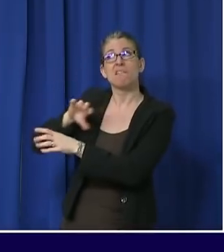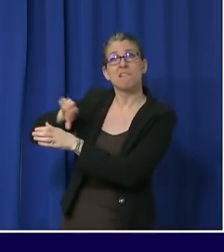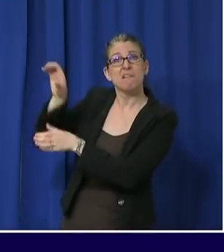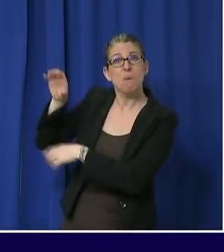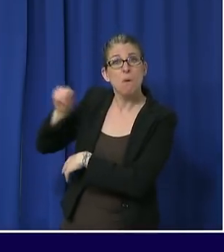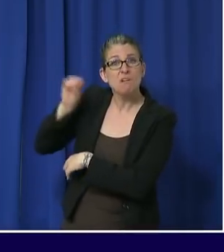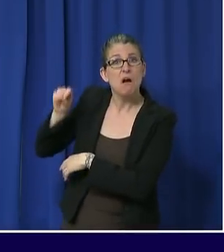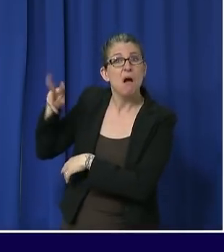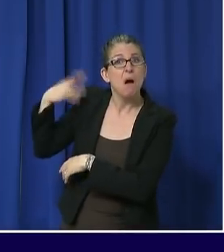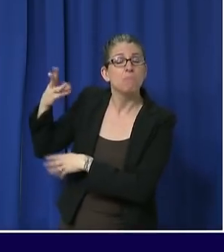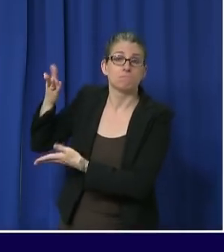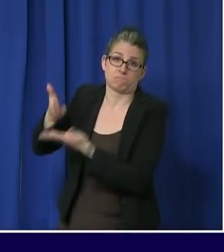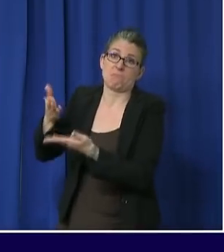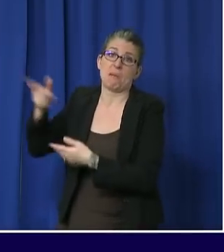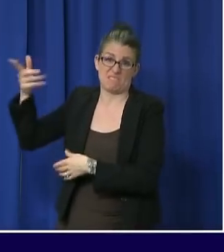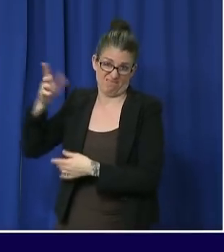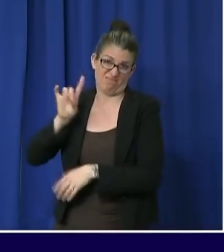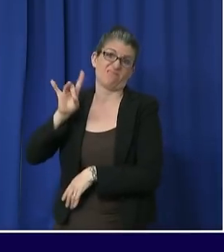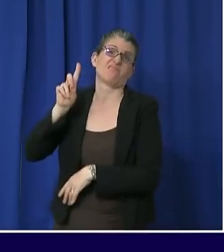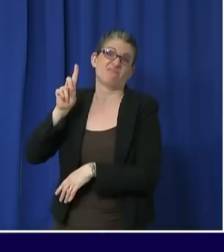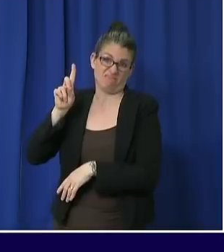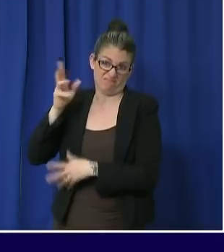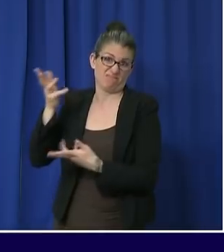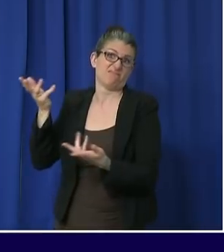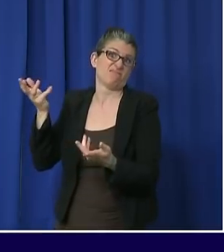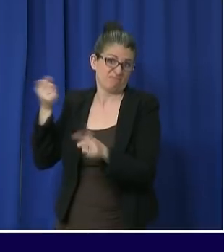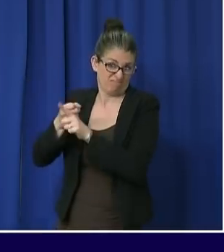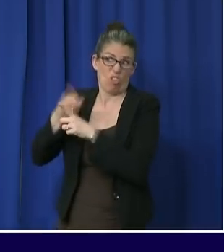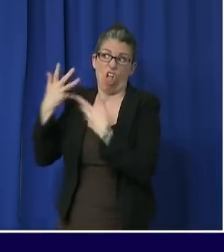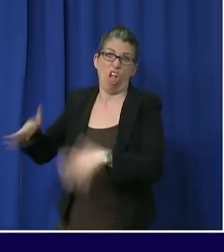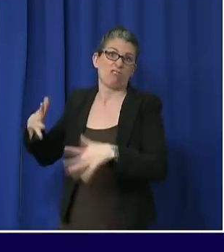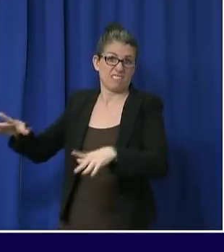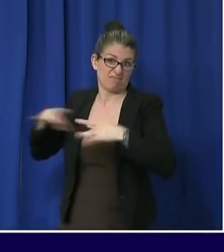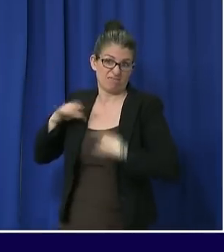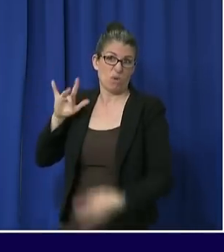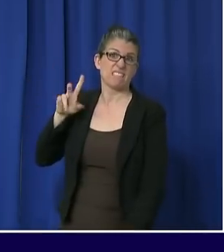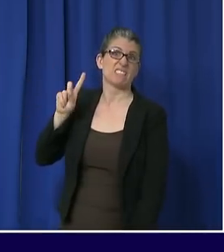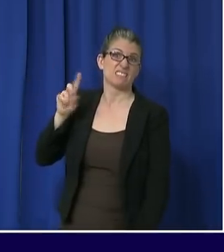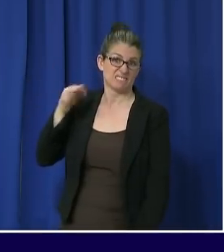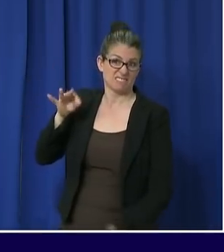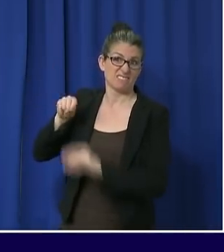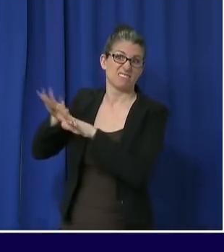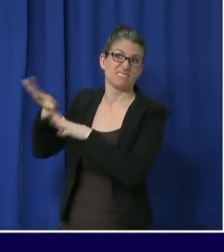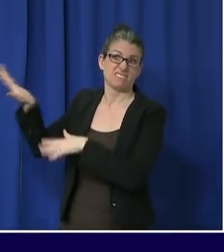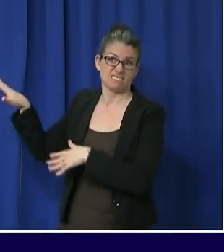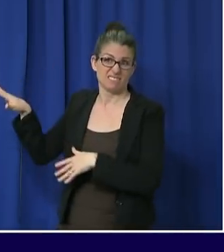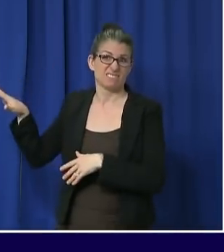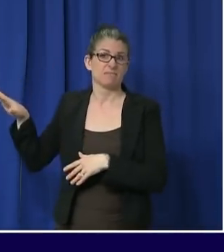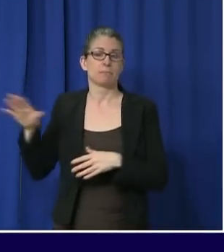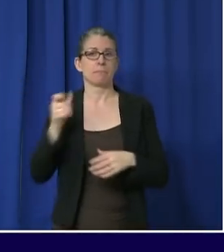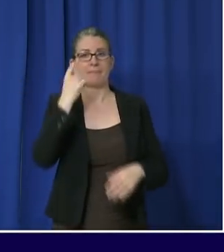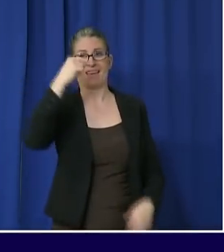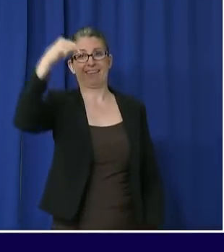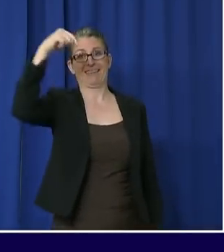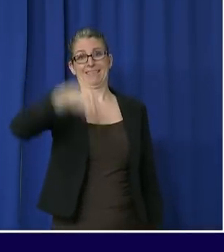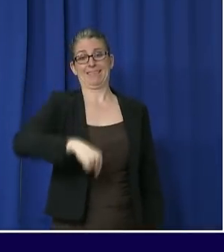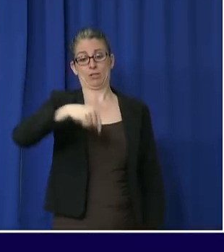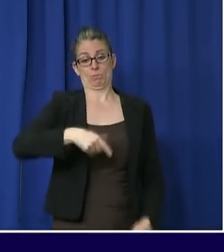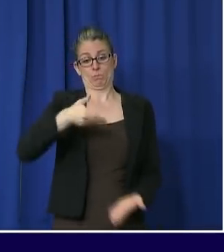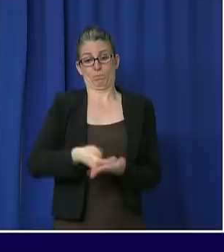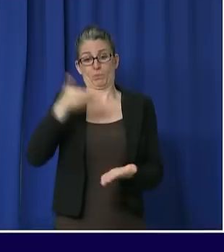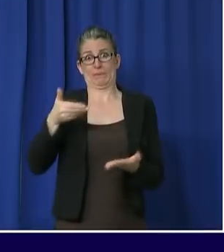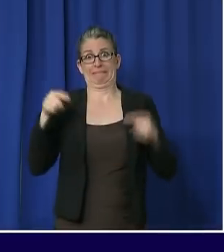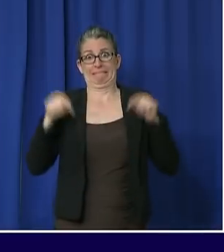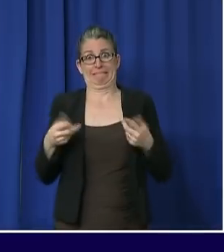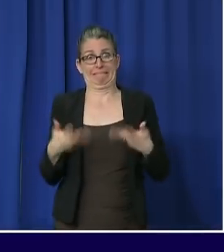was a spike of unknown respiratory illnesses late in the fall. You can't rule anything out. I want to be clear. These are